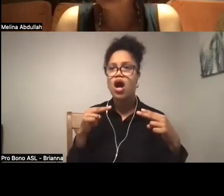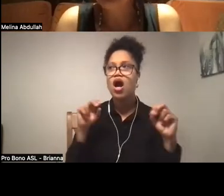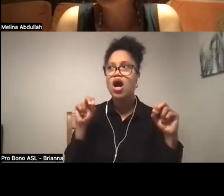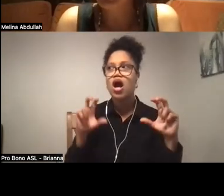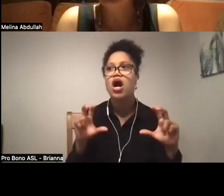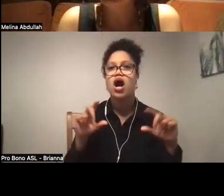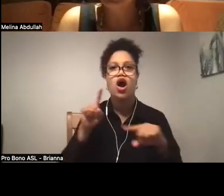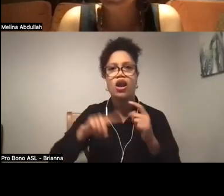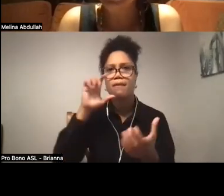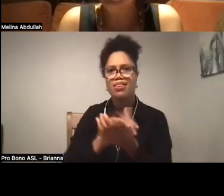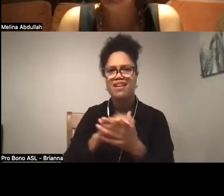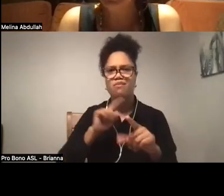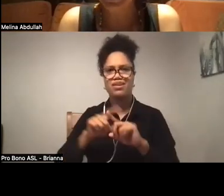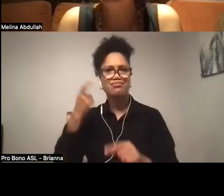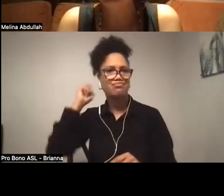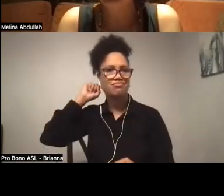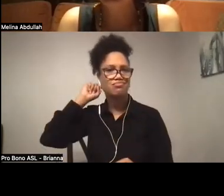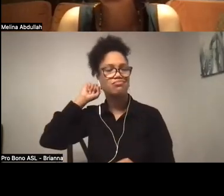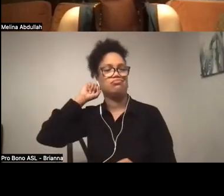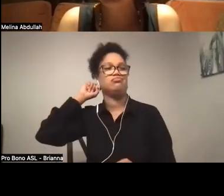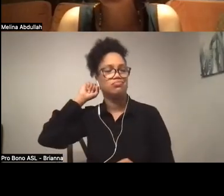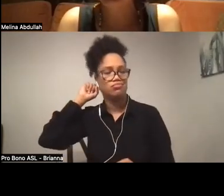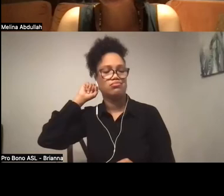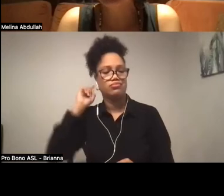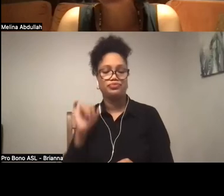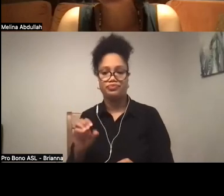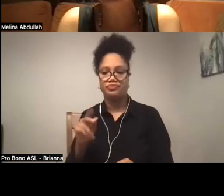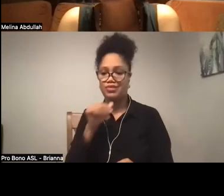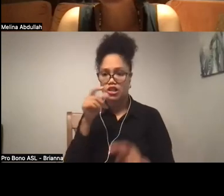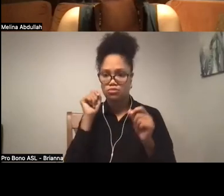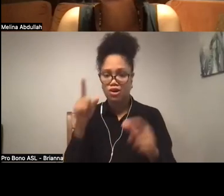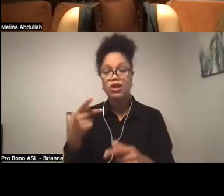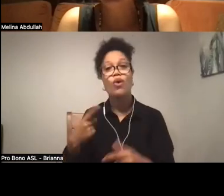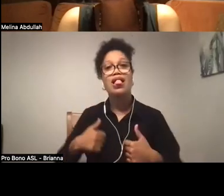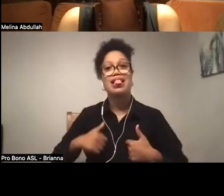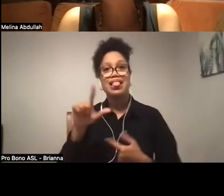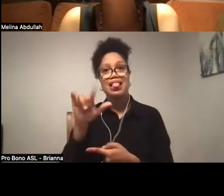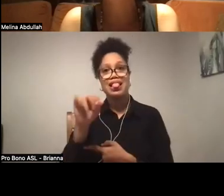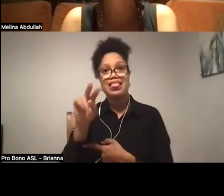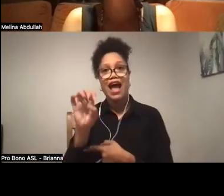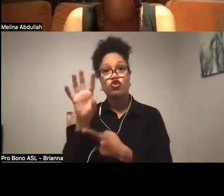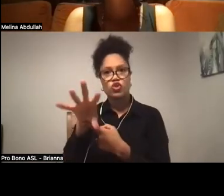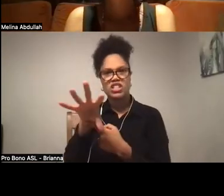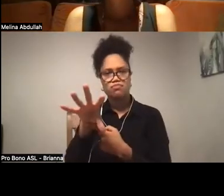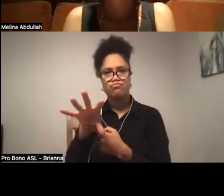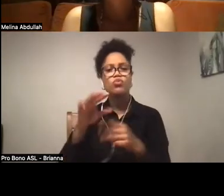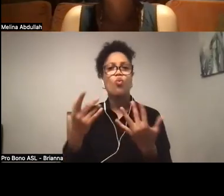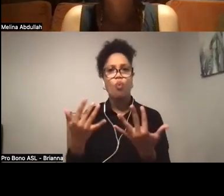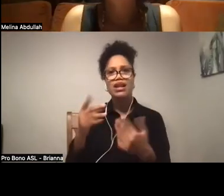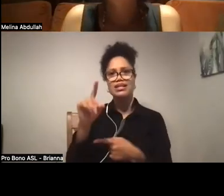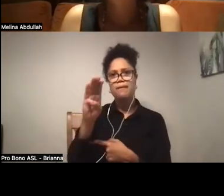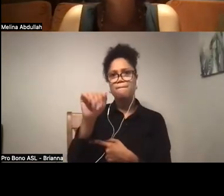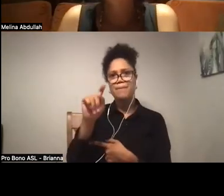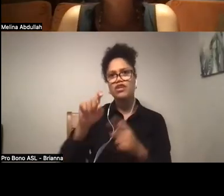would happen, but kind of could. So we live streamed a little bit of it, but sat there and waited for the debate to start.